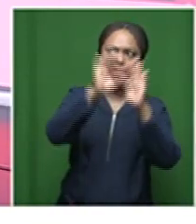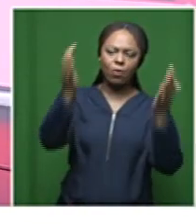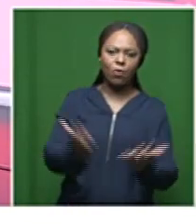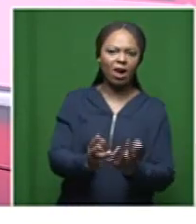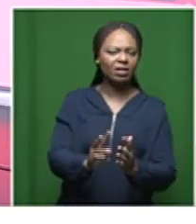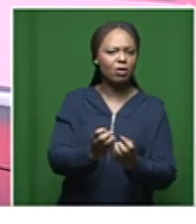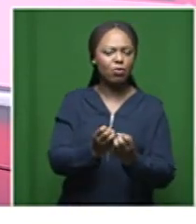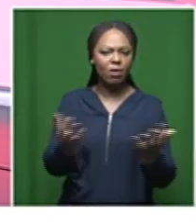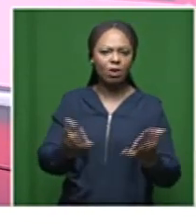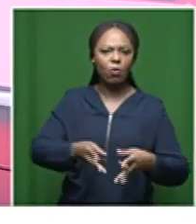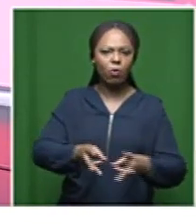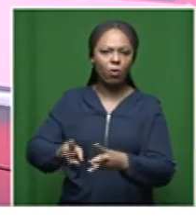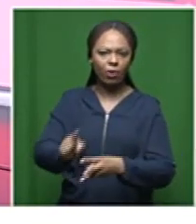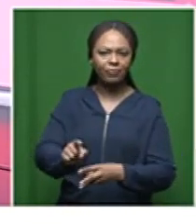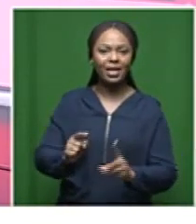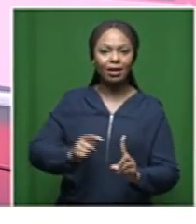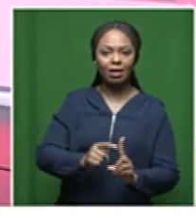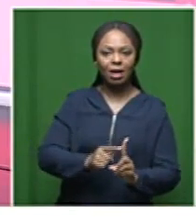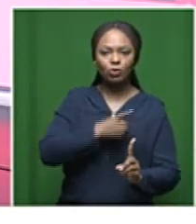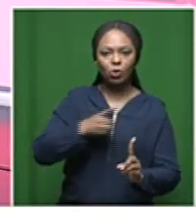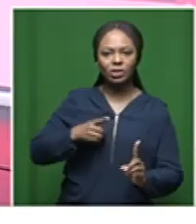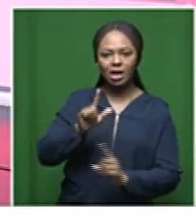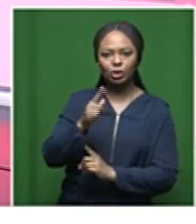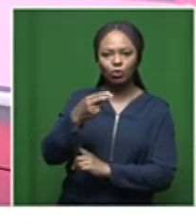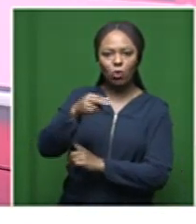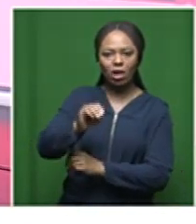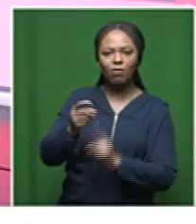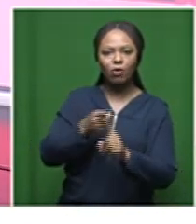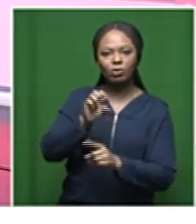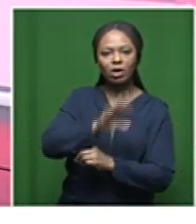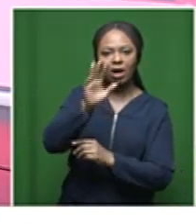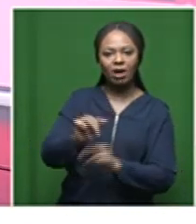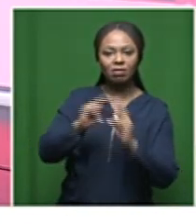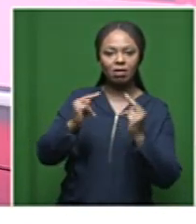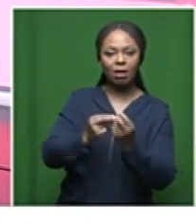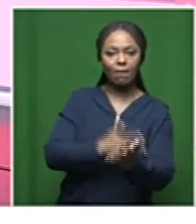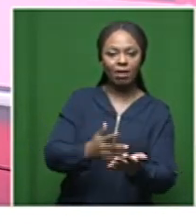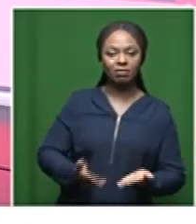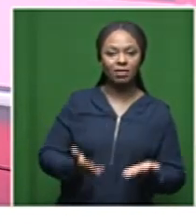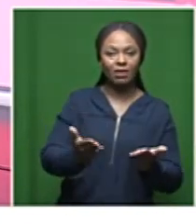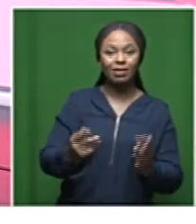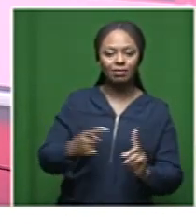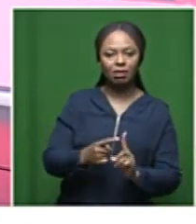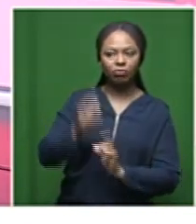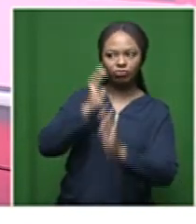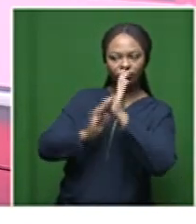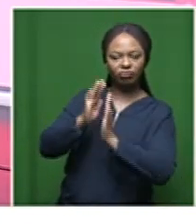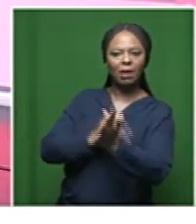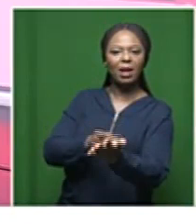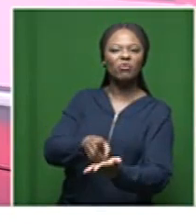Dr. Pielo Letola, the lead consultant at donor services at the South African National Blood Services, talks to us about blood